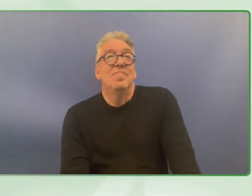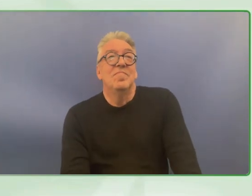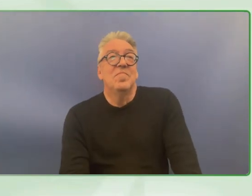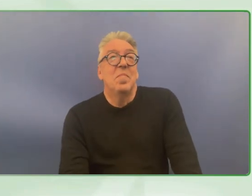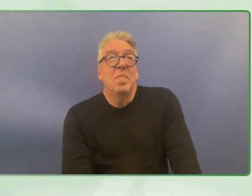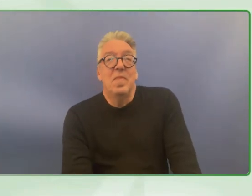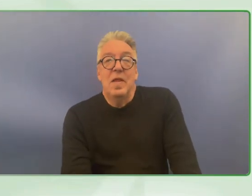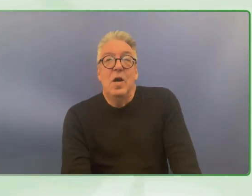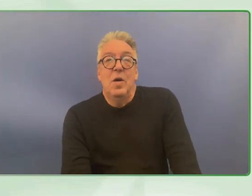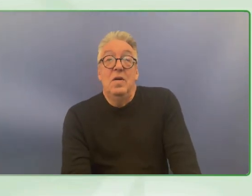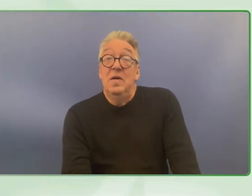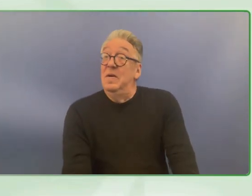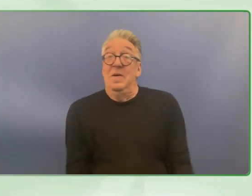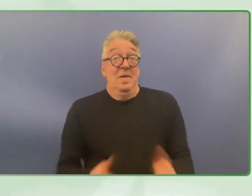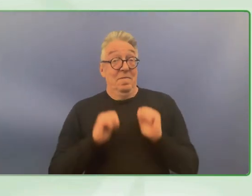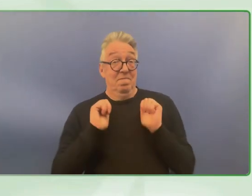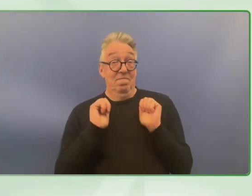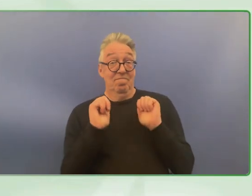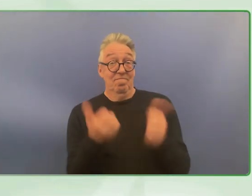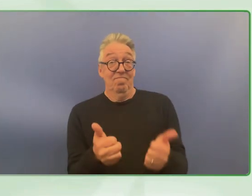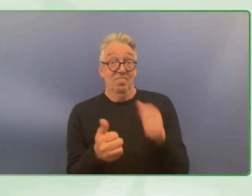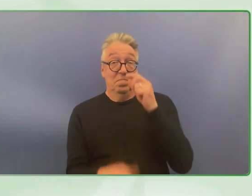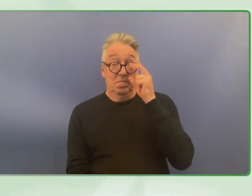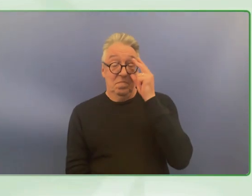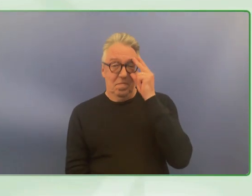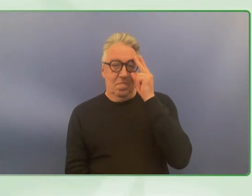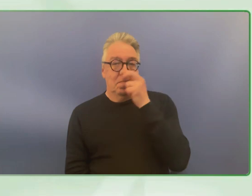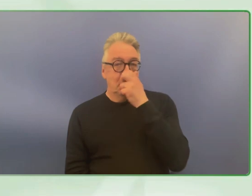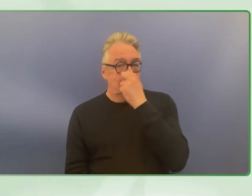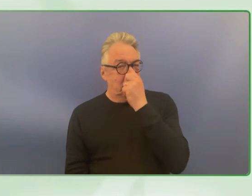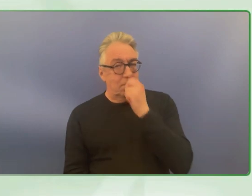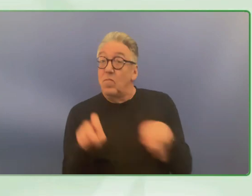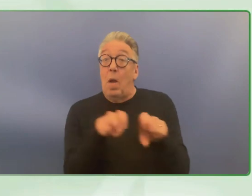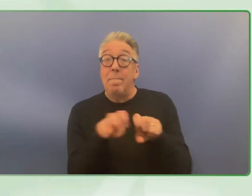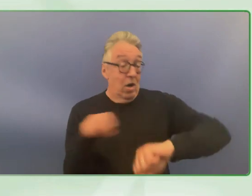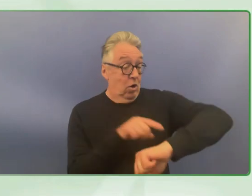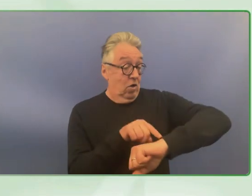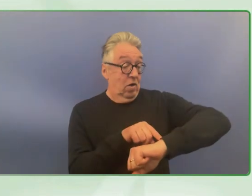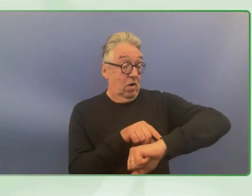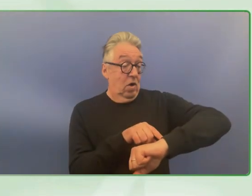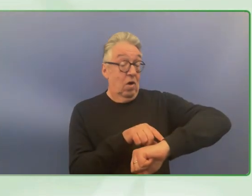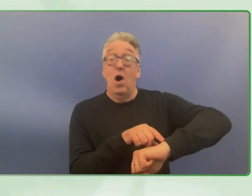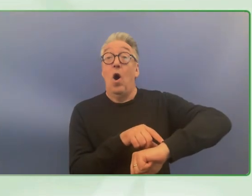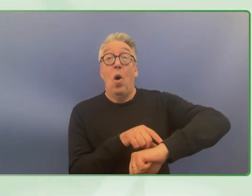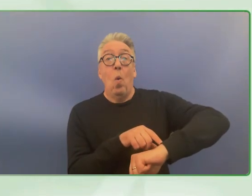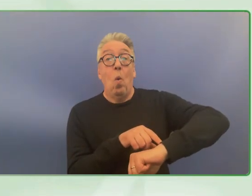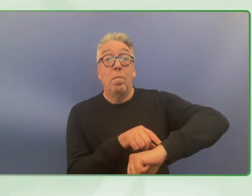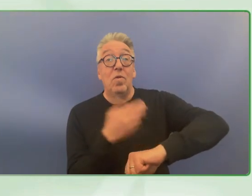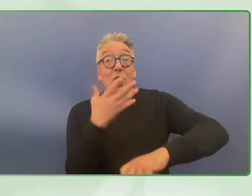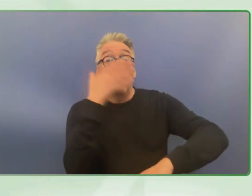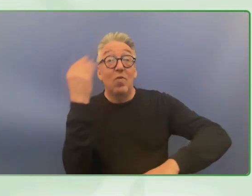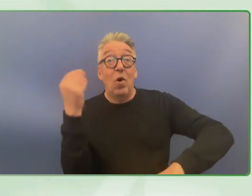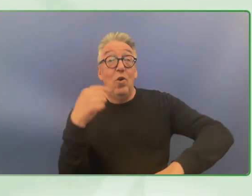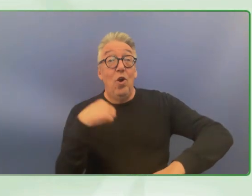All right, so I guess we're over halfway through the panel, so I should introduce myself as the panel moderator. Wouldn't that be